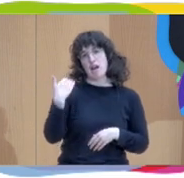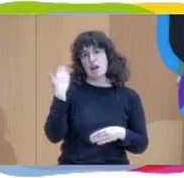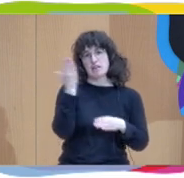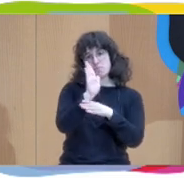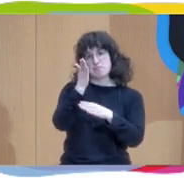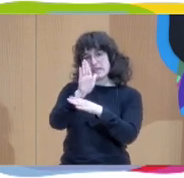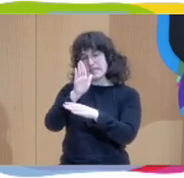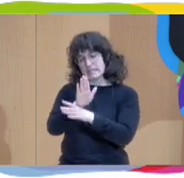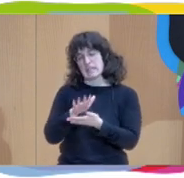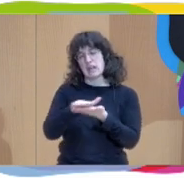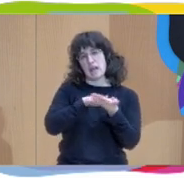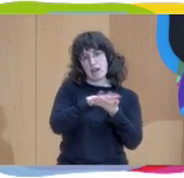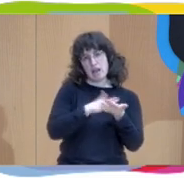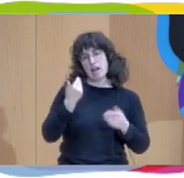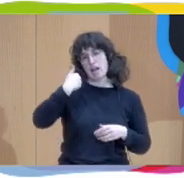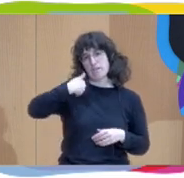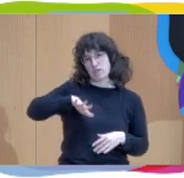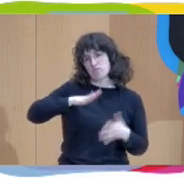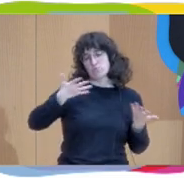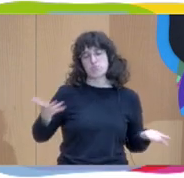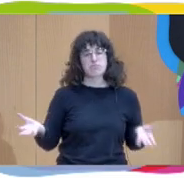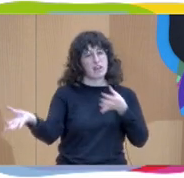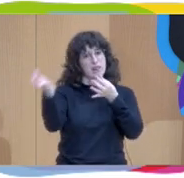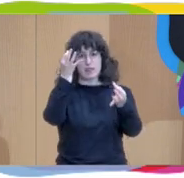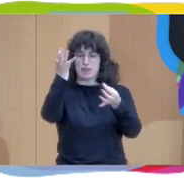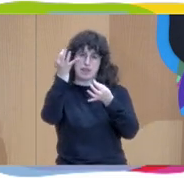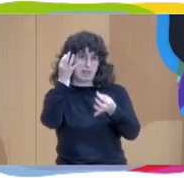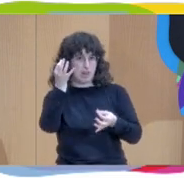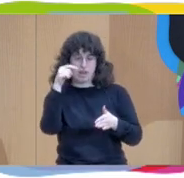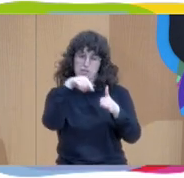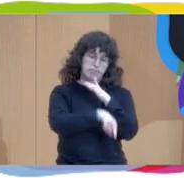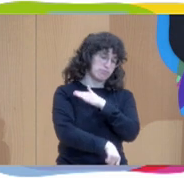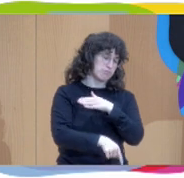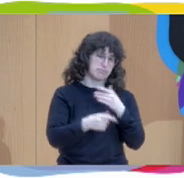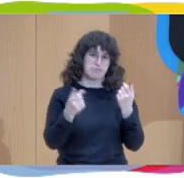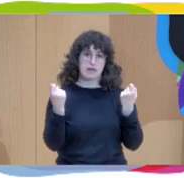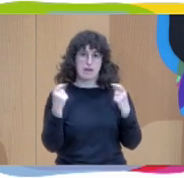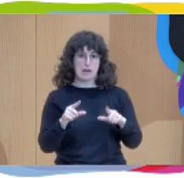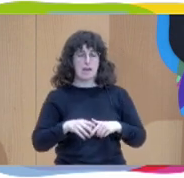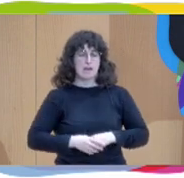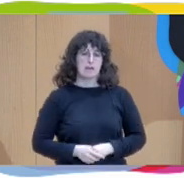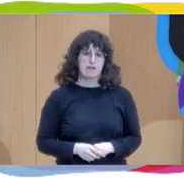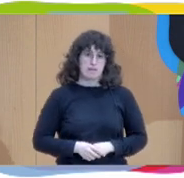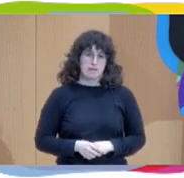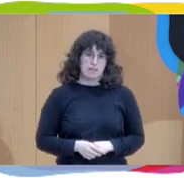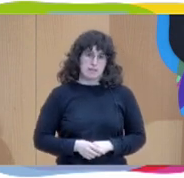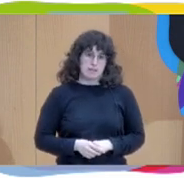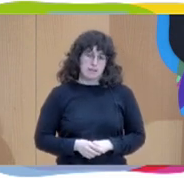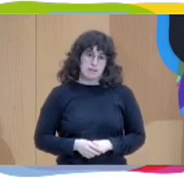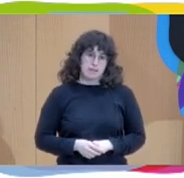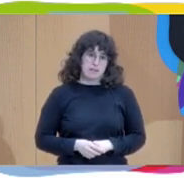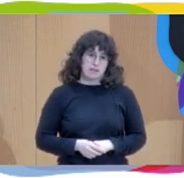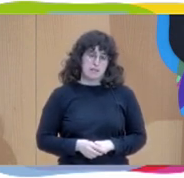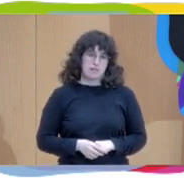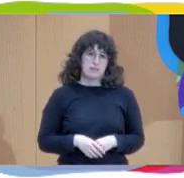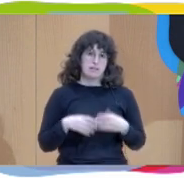so I will not discuss about them so much. But the main motivation for participation for the group A